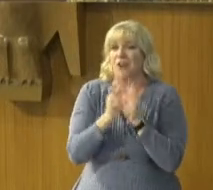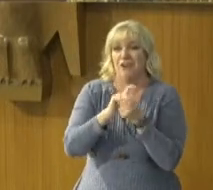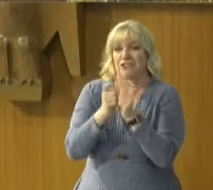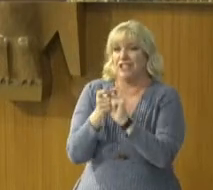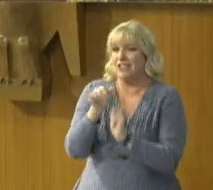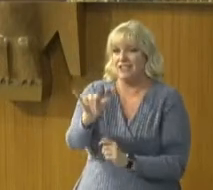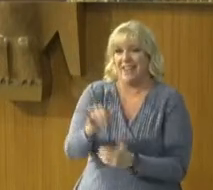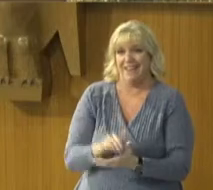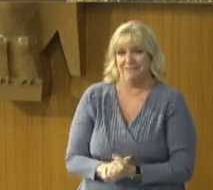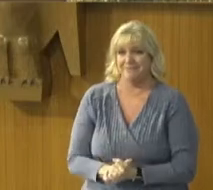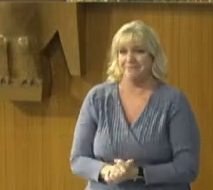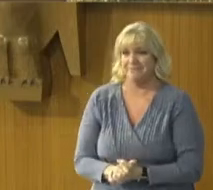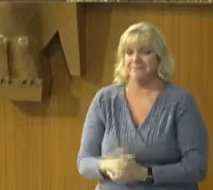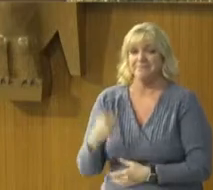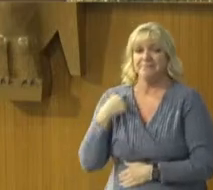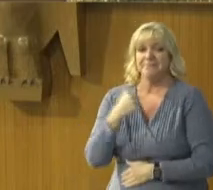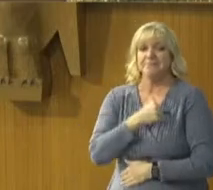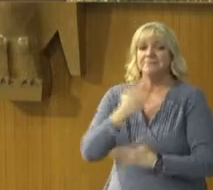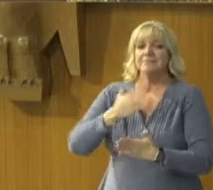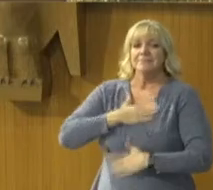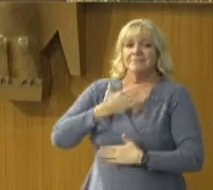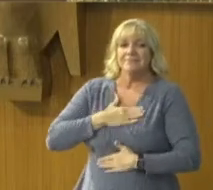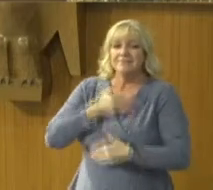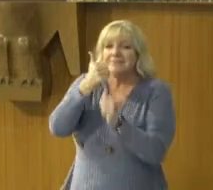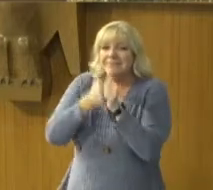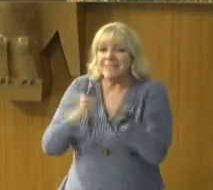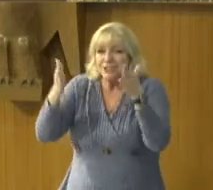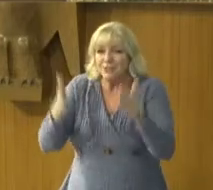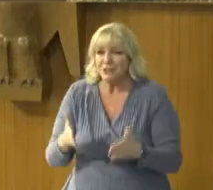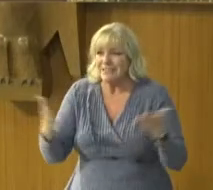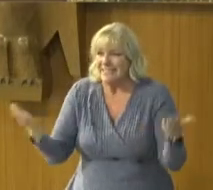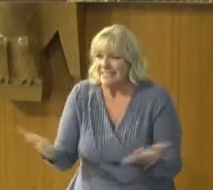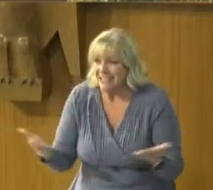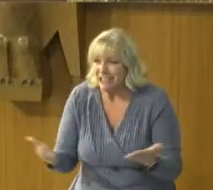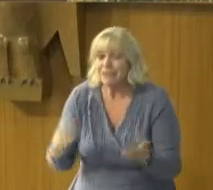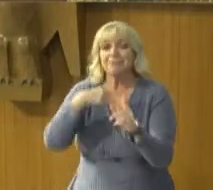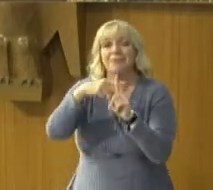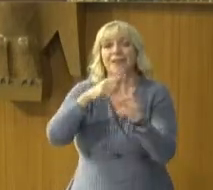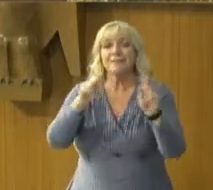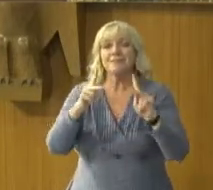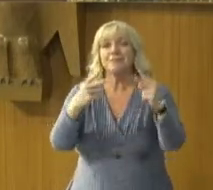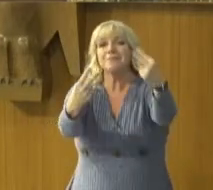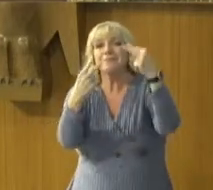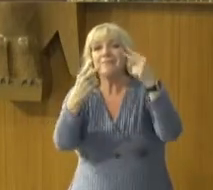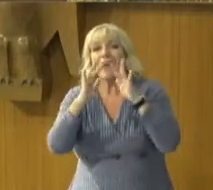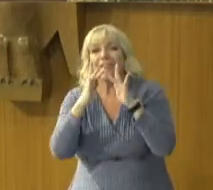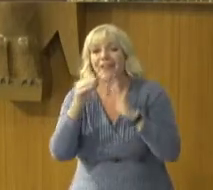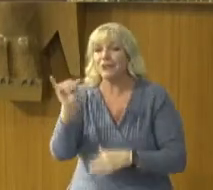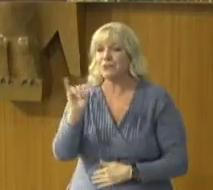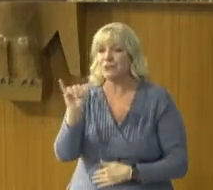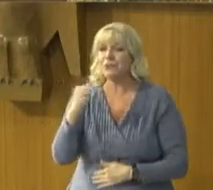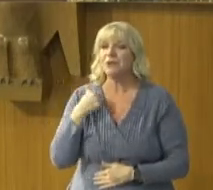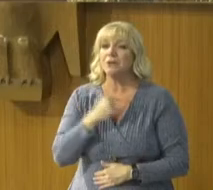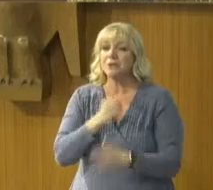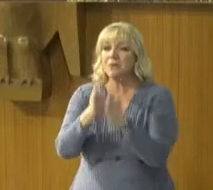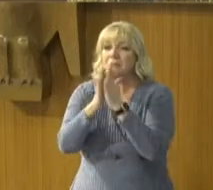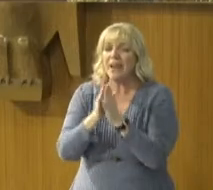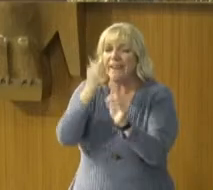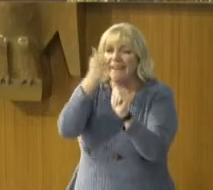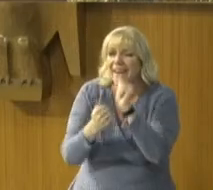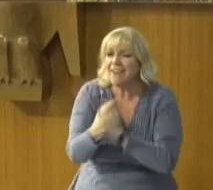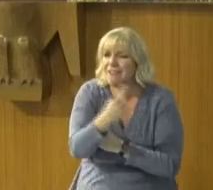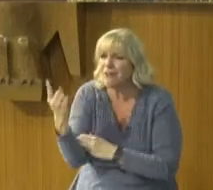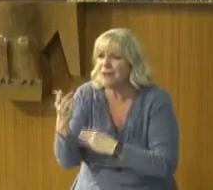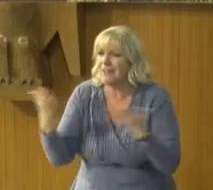that. So we are so glad for each person here in our sanctuary and again tuning in with us online. We pray that everybody